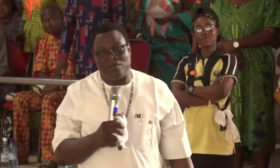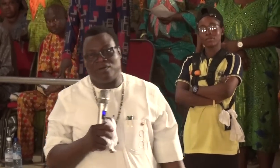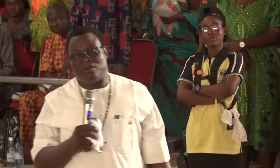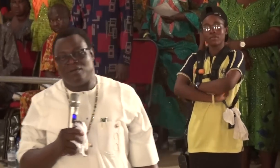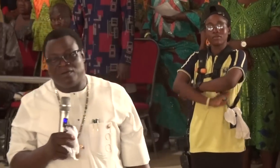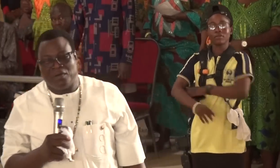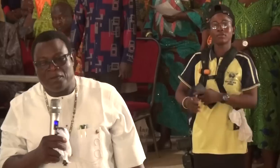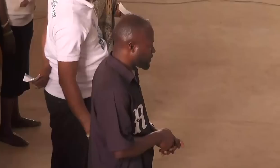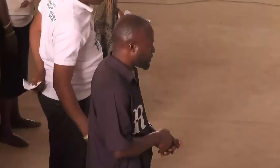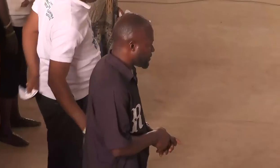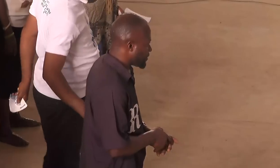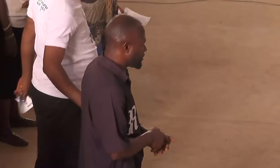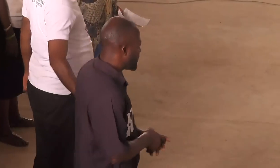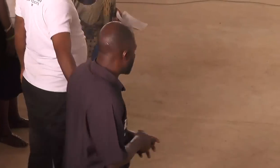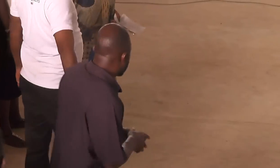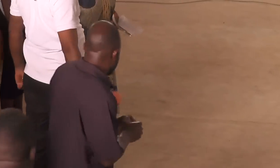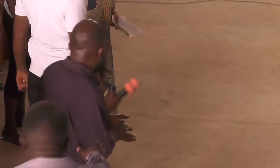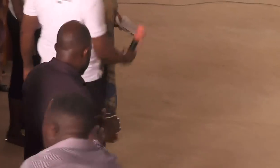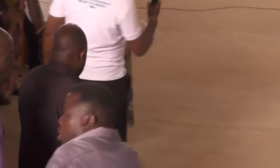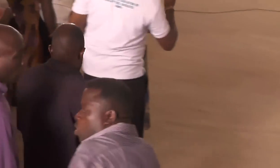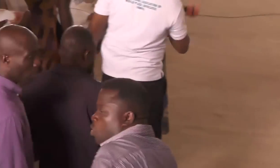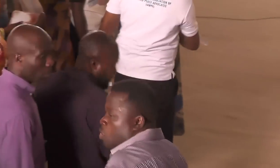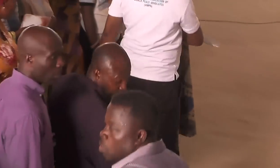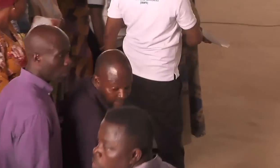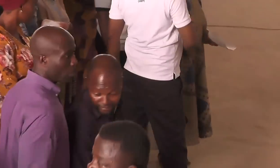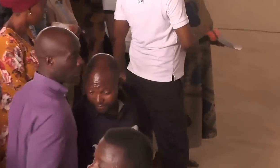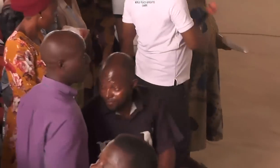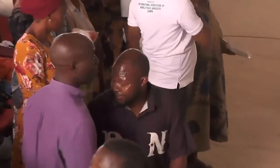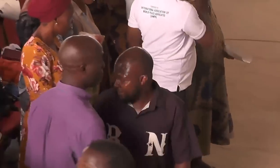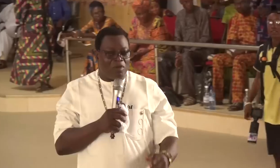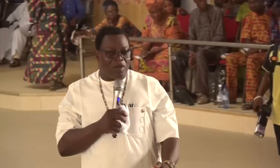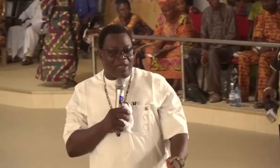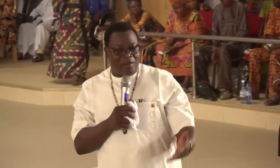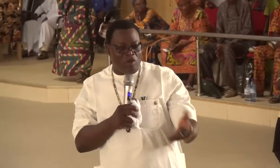lo. But it will be different. Ba ko ta. Me on the time.